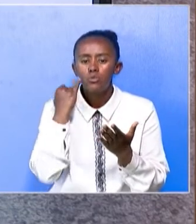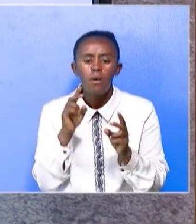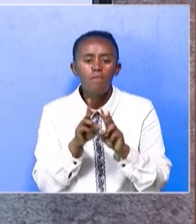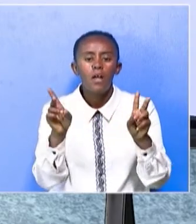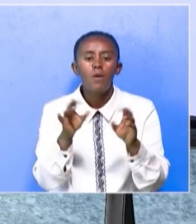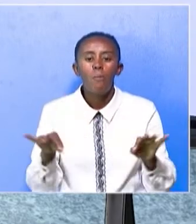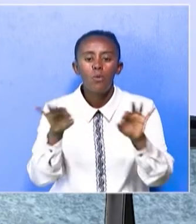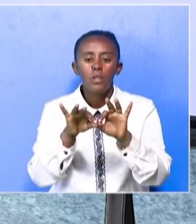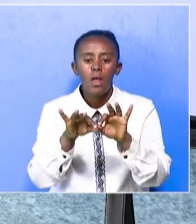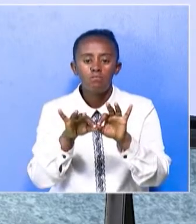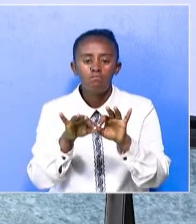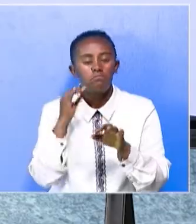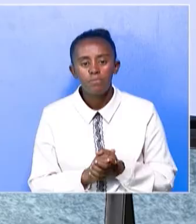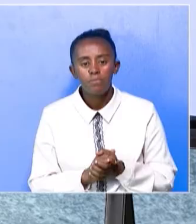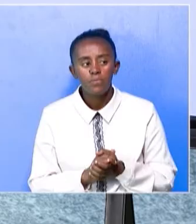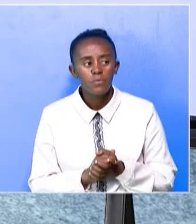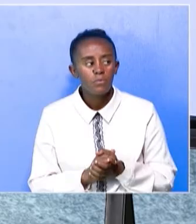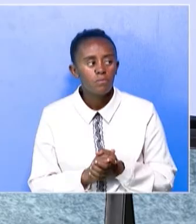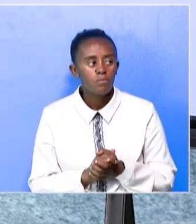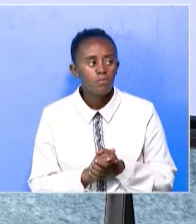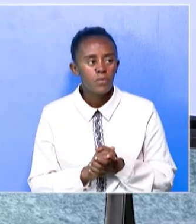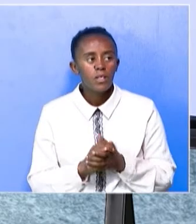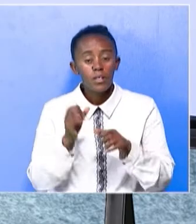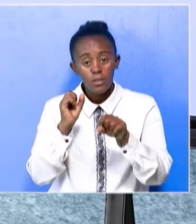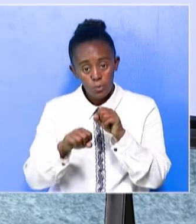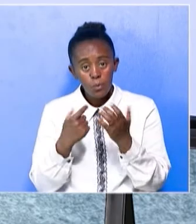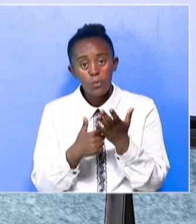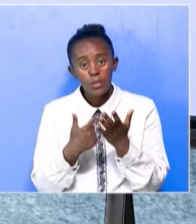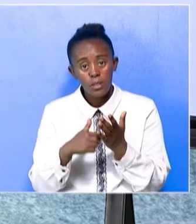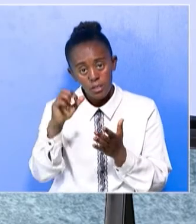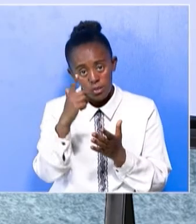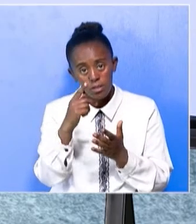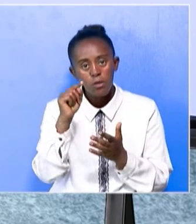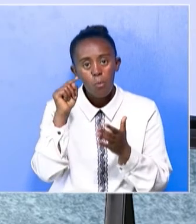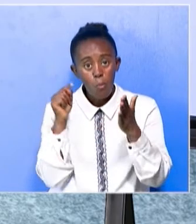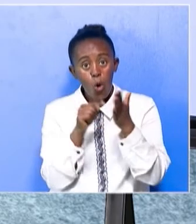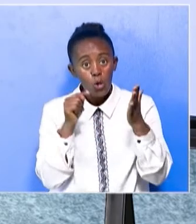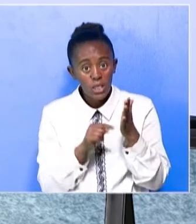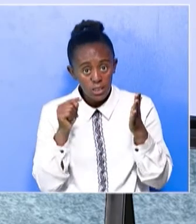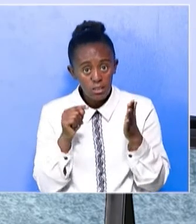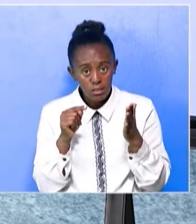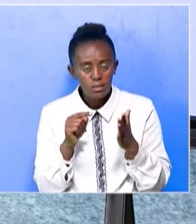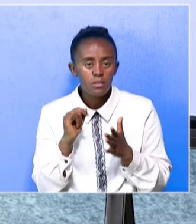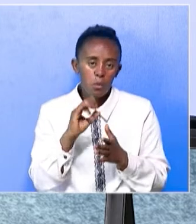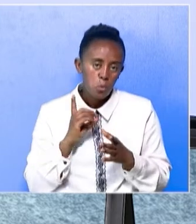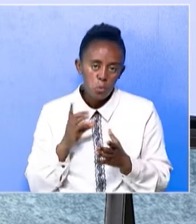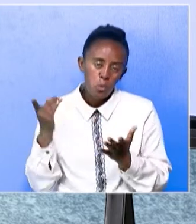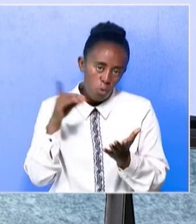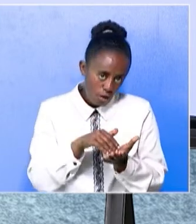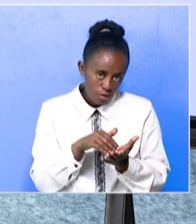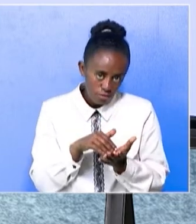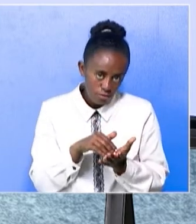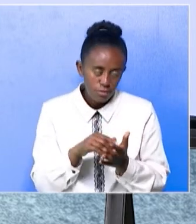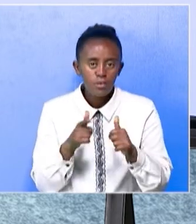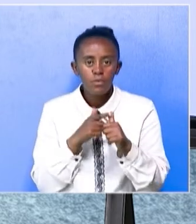important pointers that we have seen so far. So, these 3 important pointers I would like to revise again.